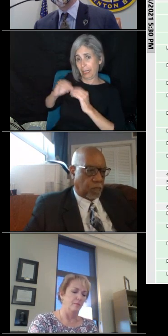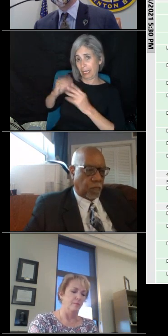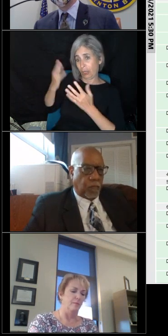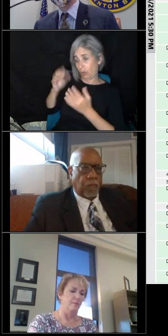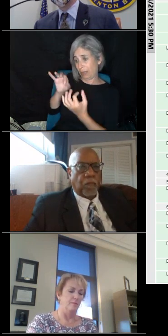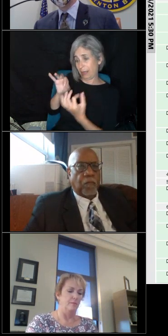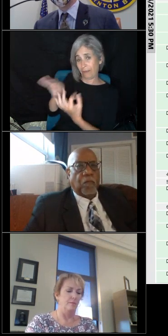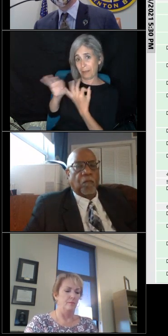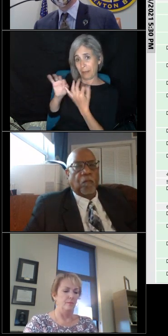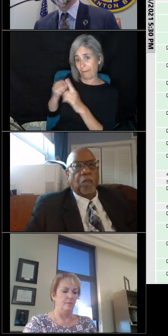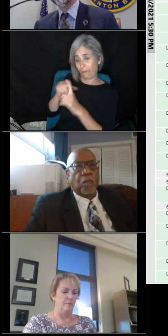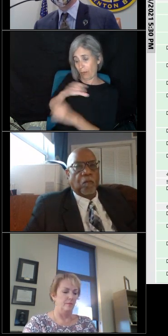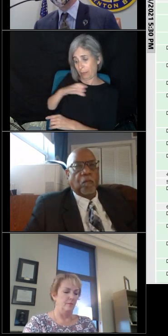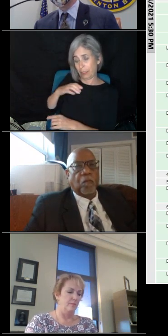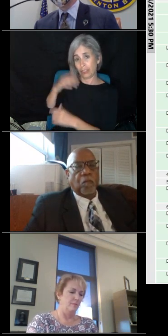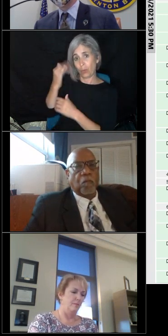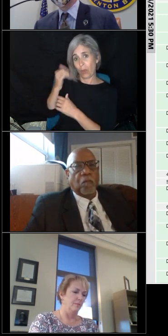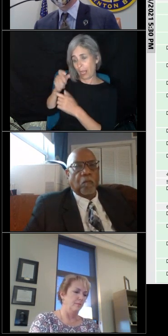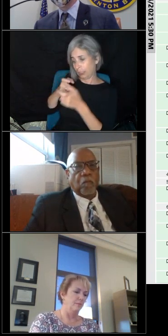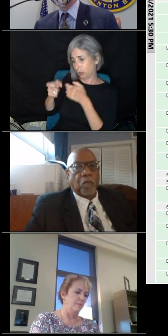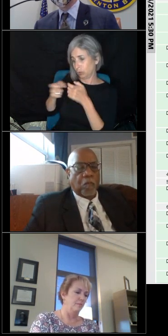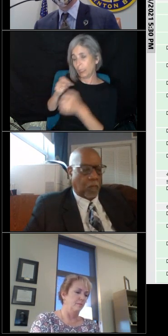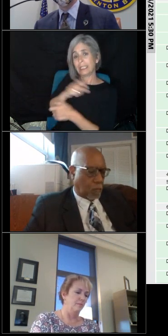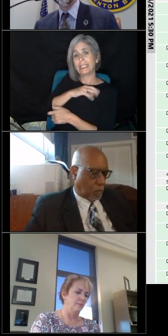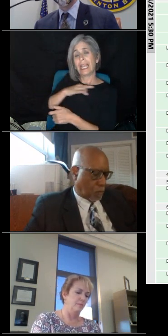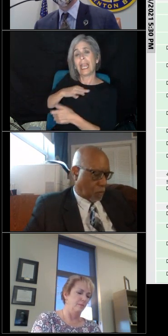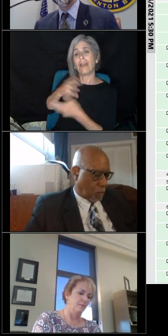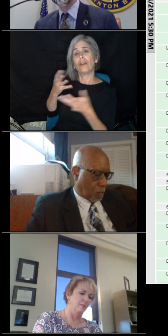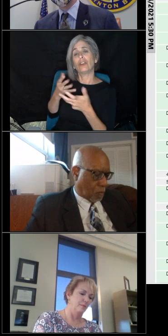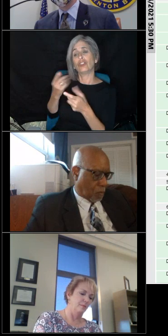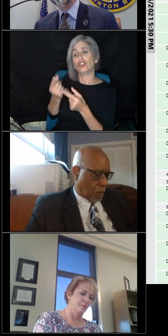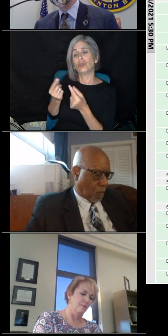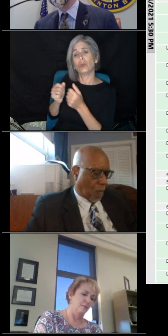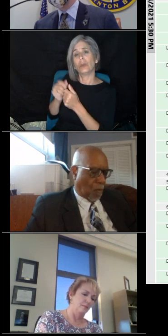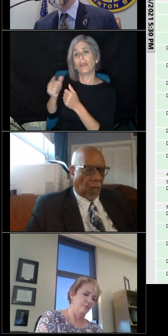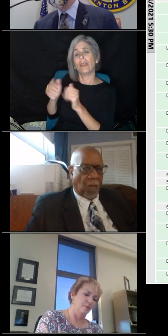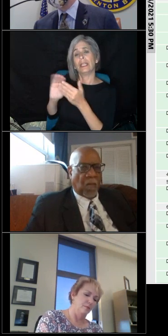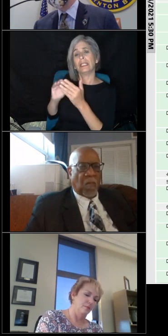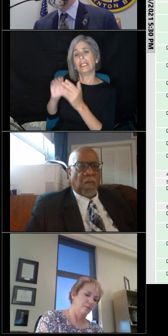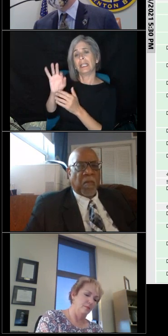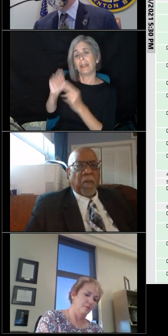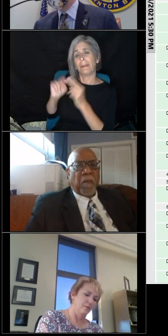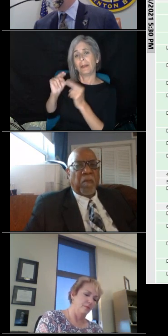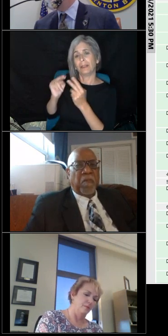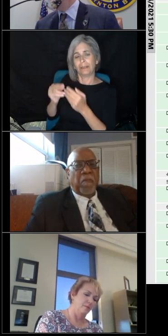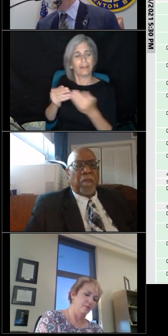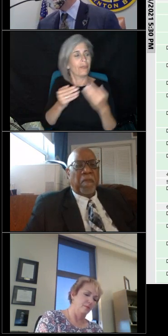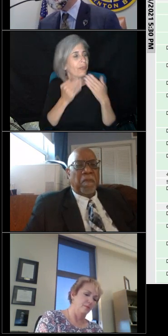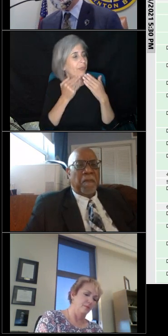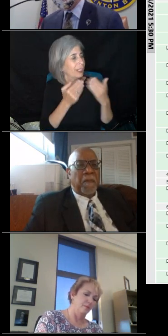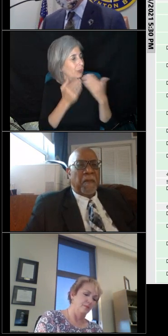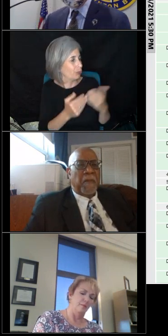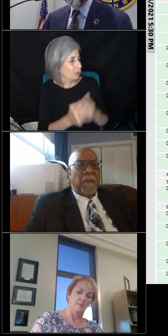to the commission so we can direct staff what we would want to do with the city facilities. Thank you.